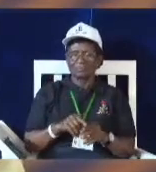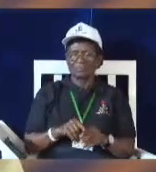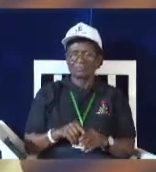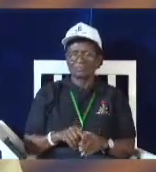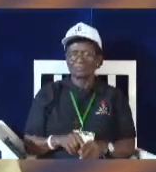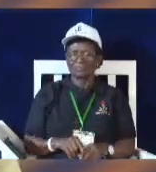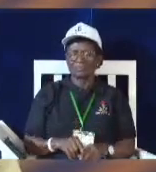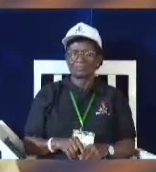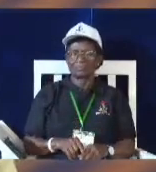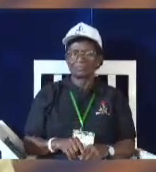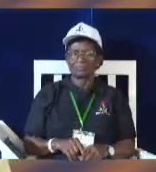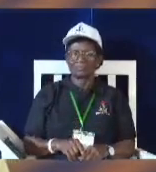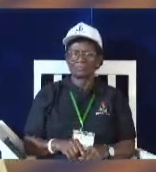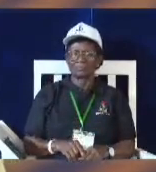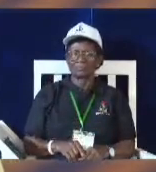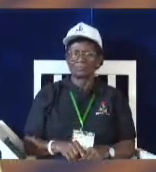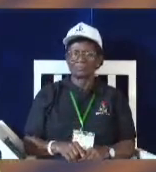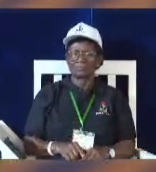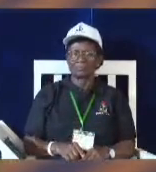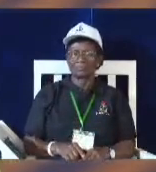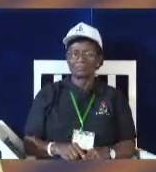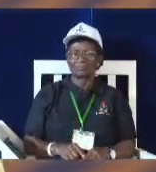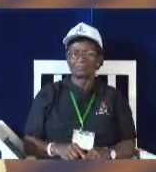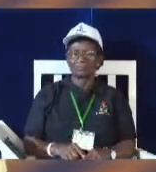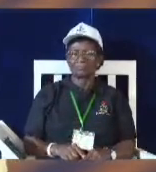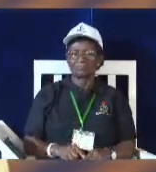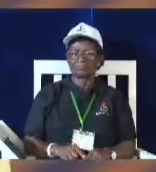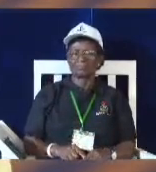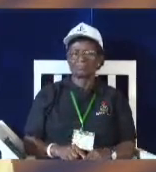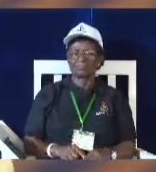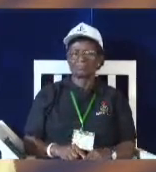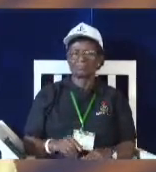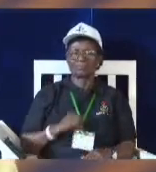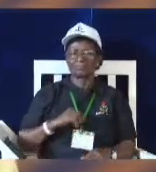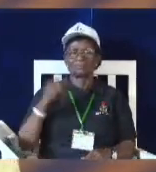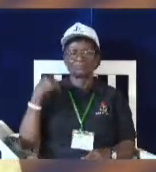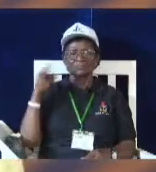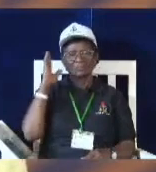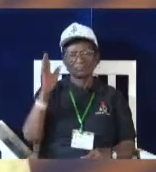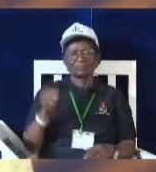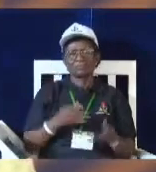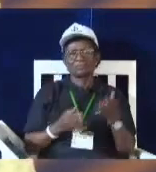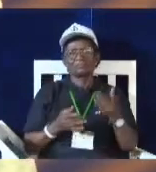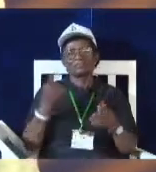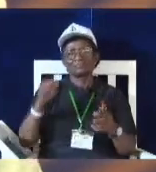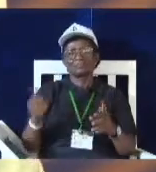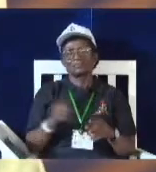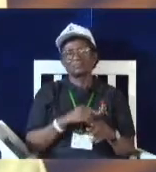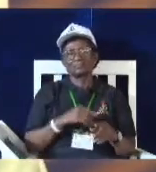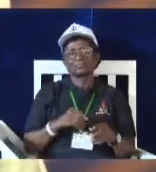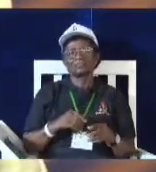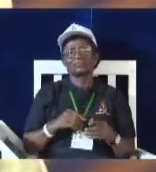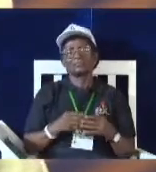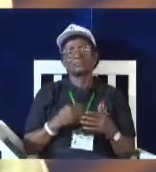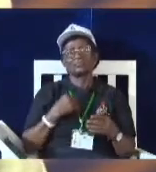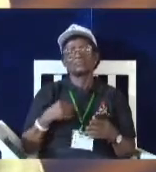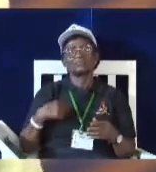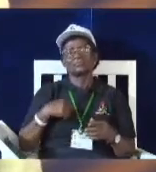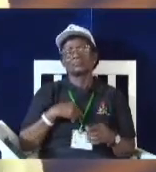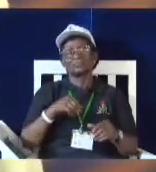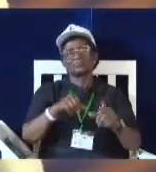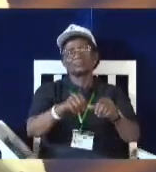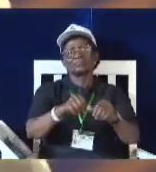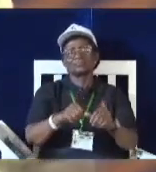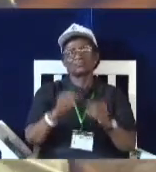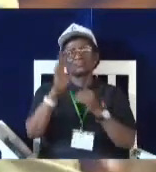quickly. Return it to the counselors. We will wait for you before we proceed further.